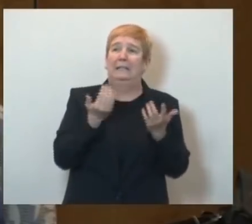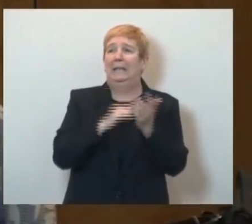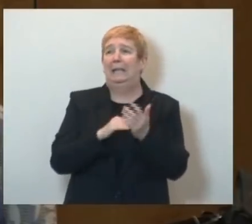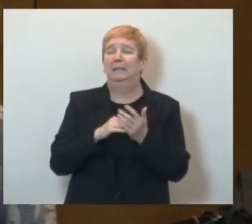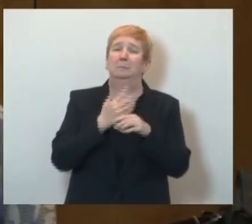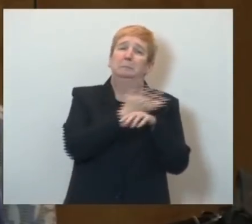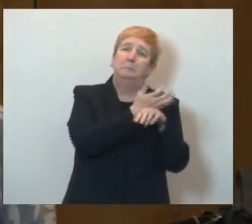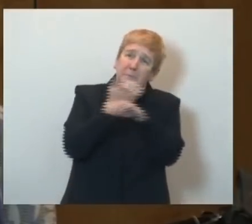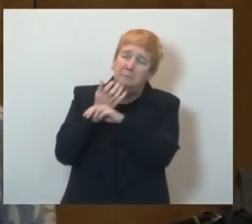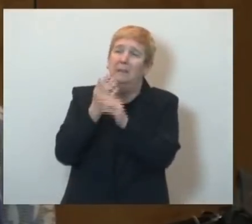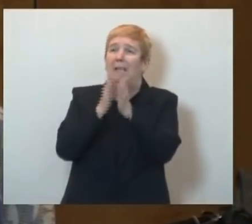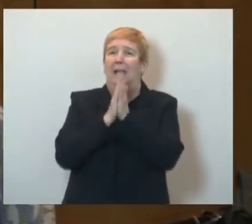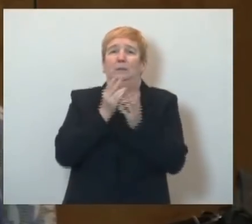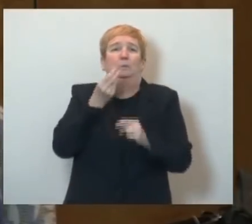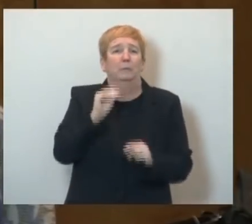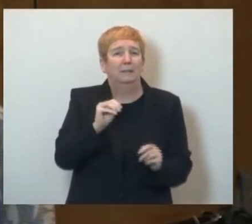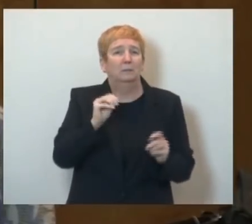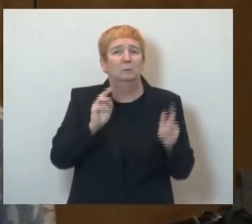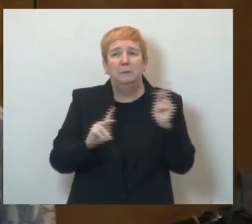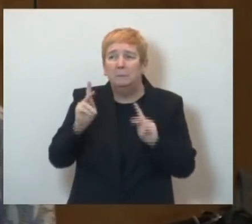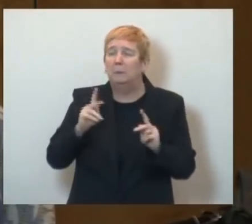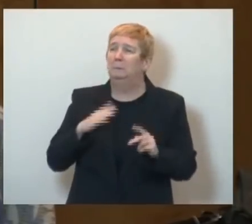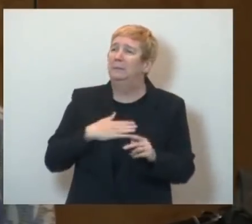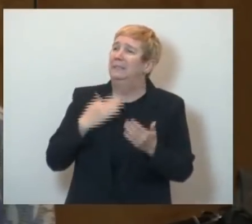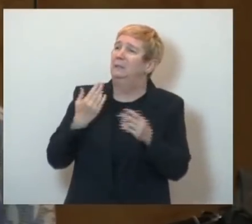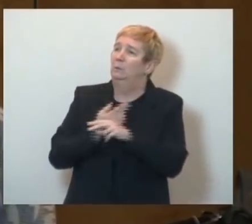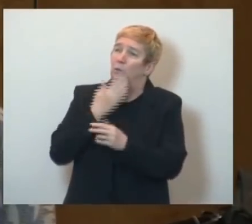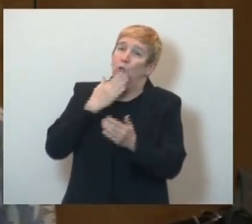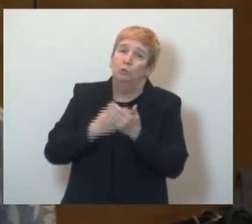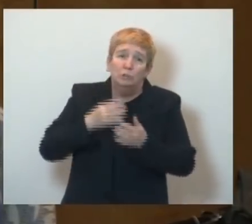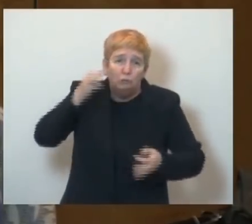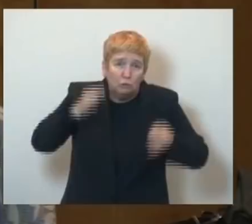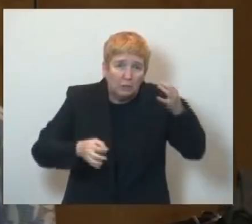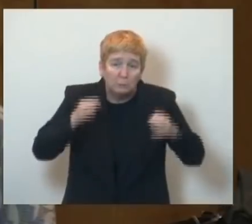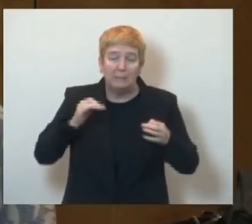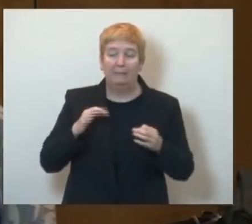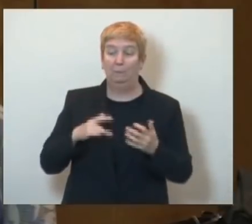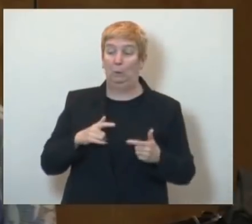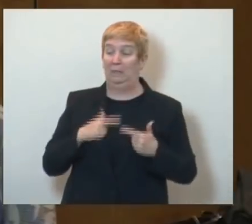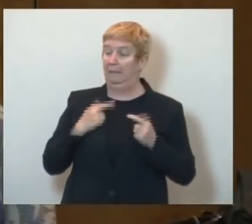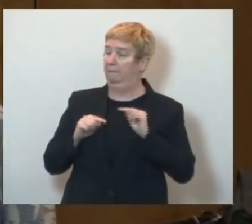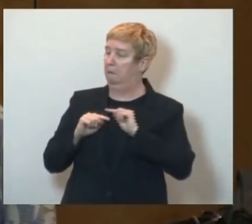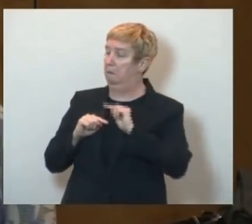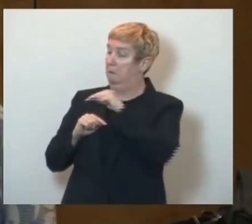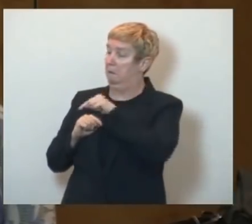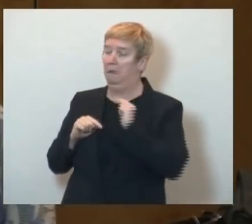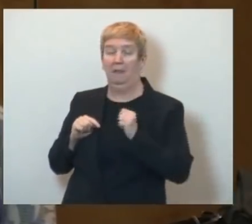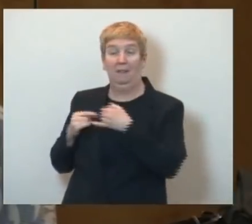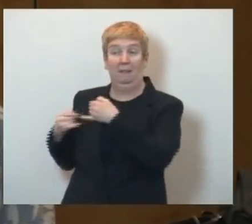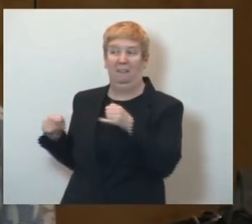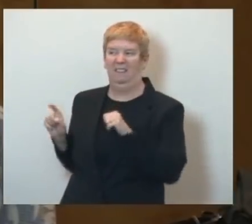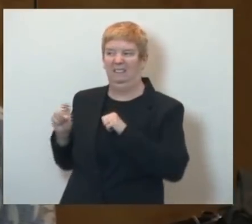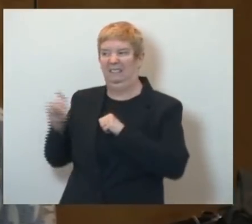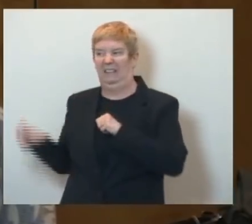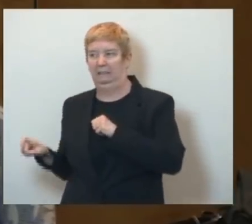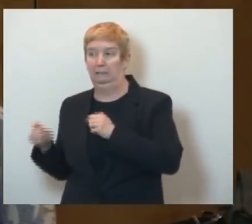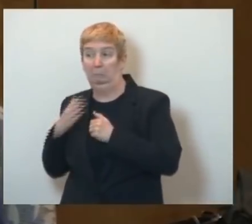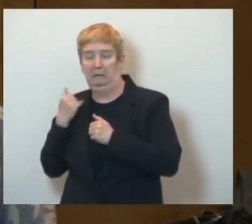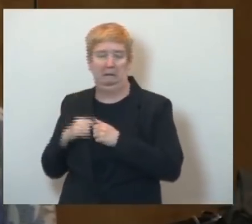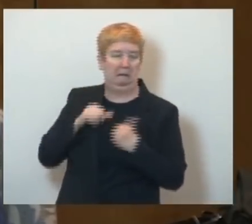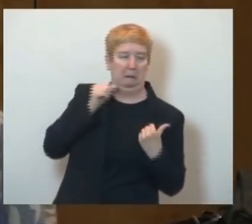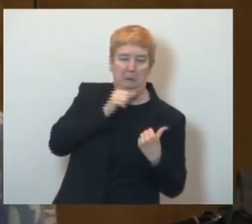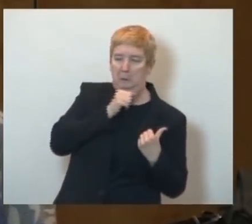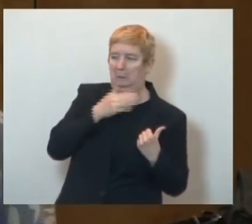good judgment. If you live near a border where things are more open than they are on the New Mexico side of the